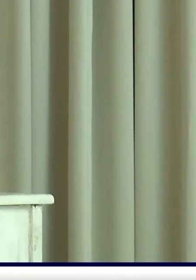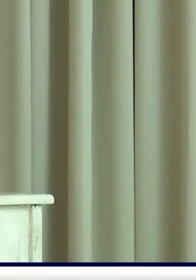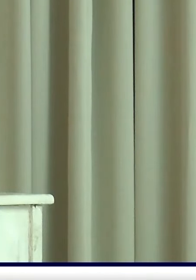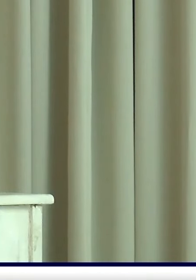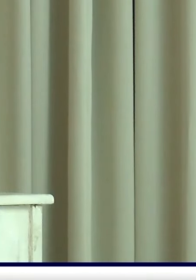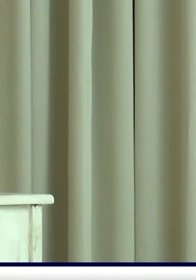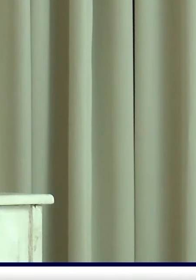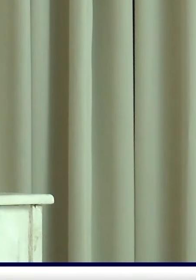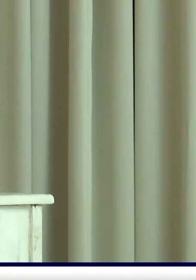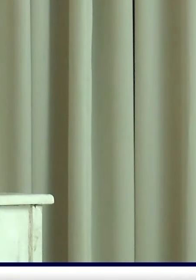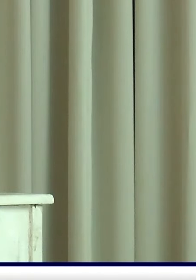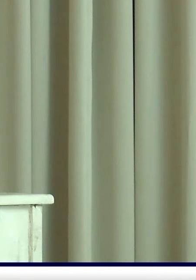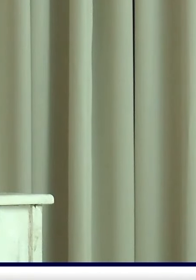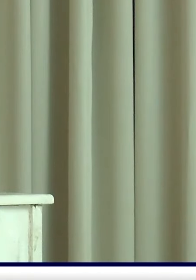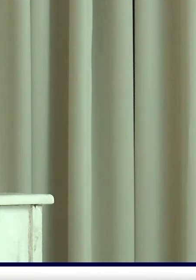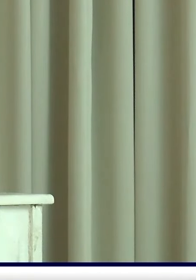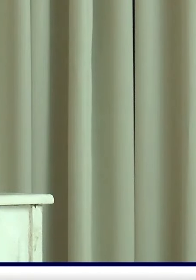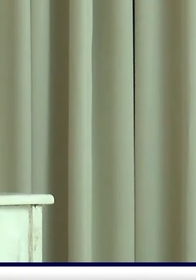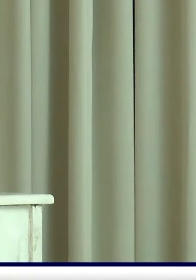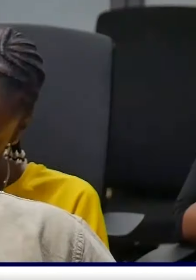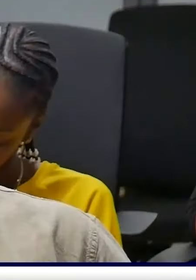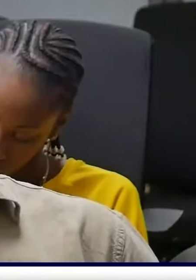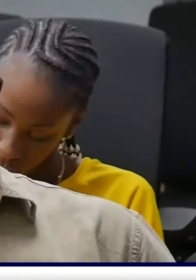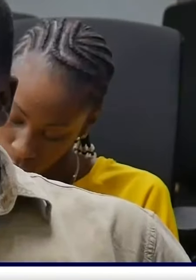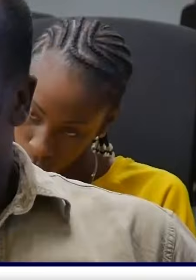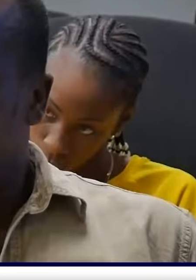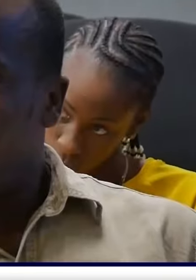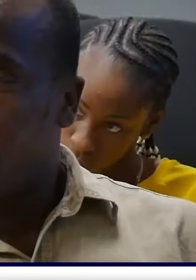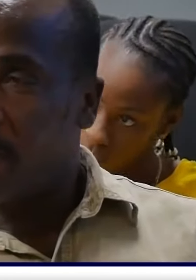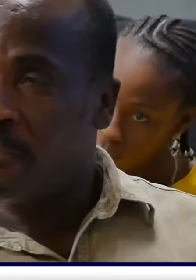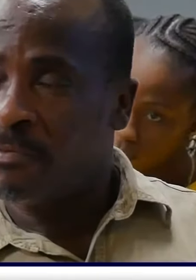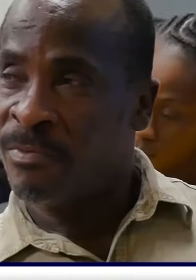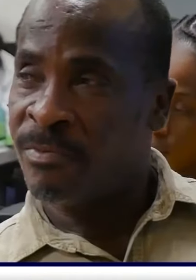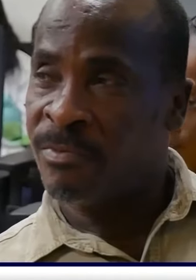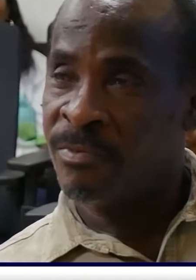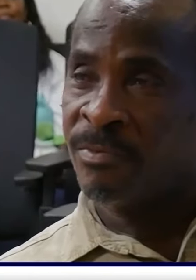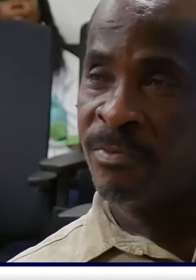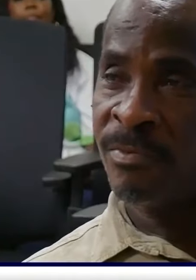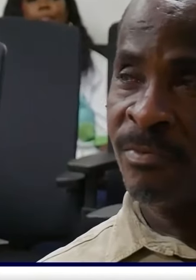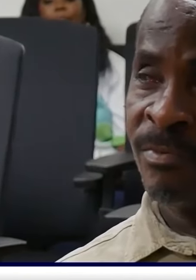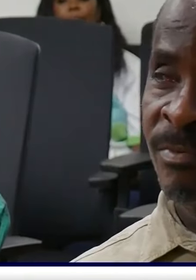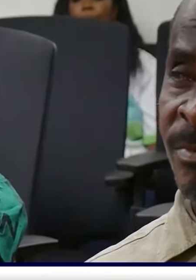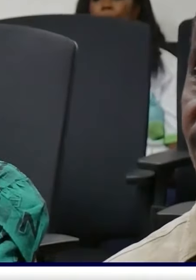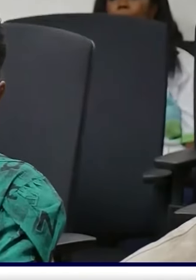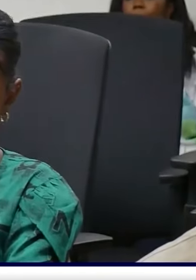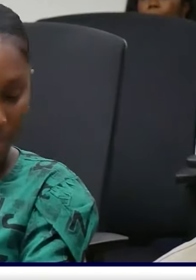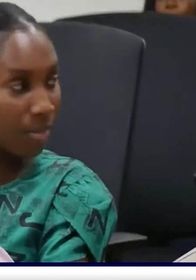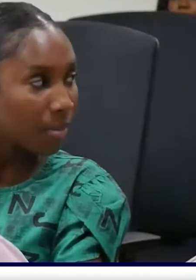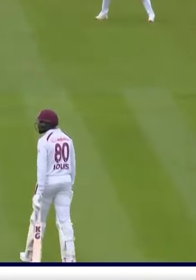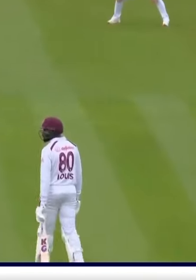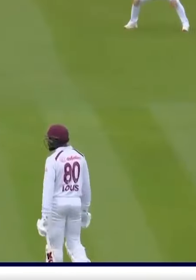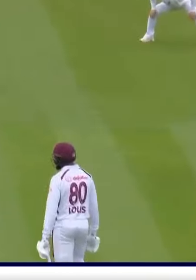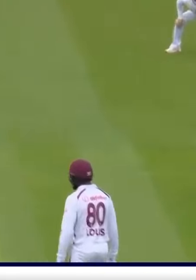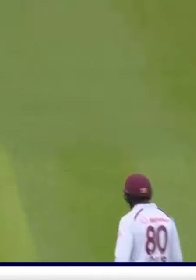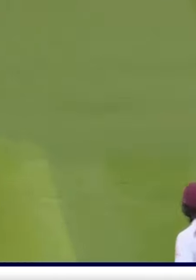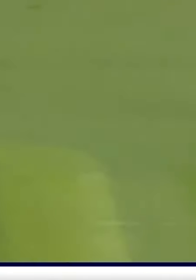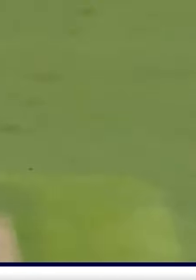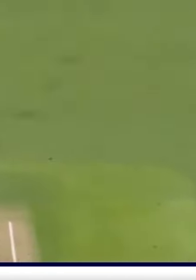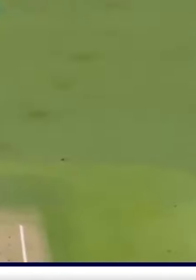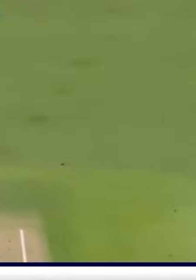to make some changes to improve business. St Andrew residents focusing on community tourism. And in sports, the Windies name